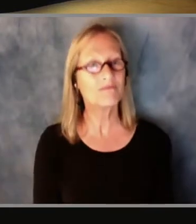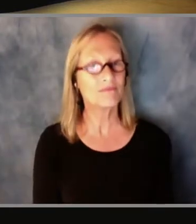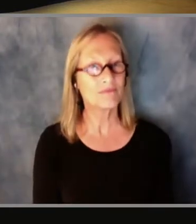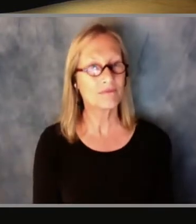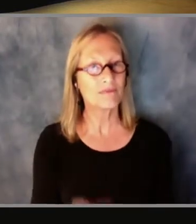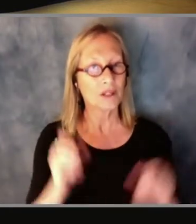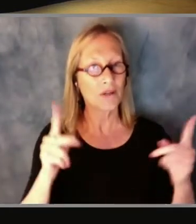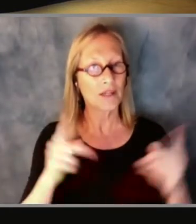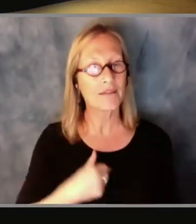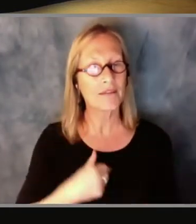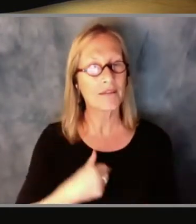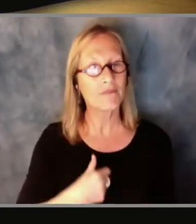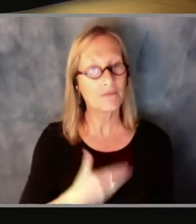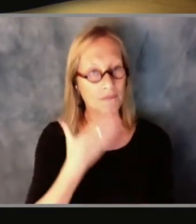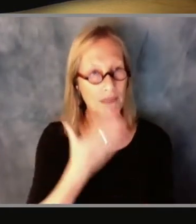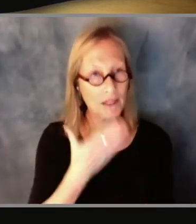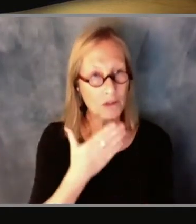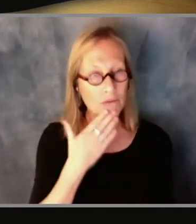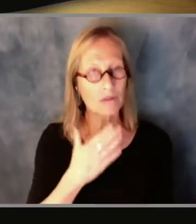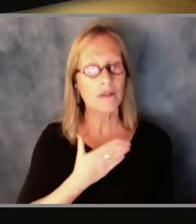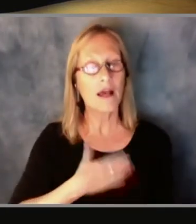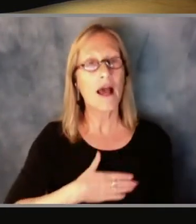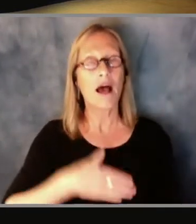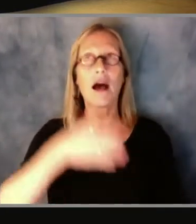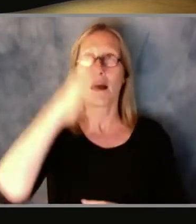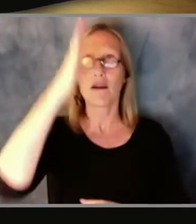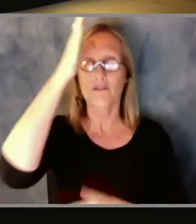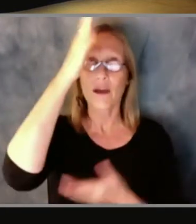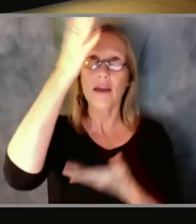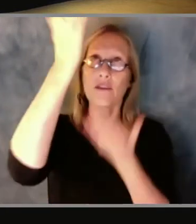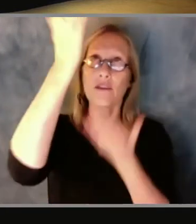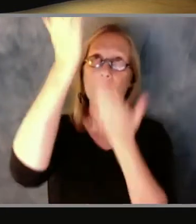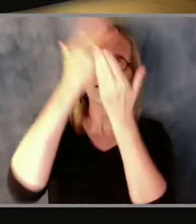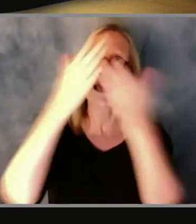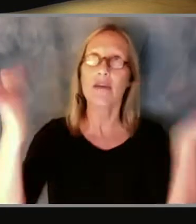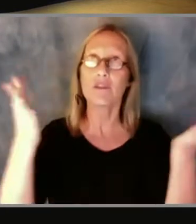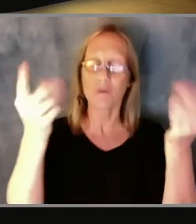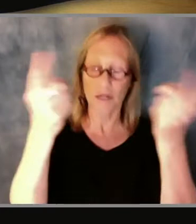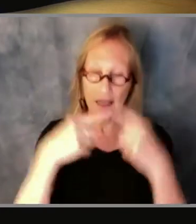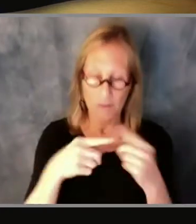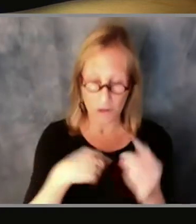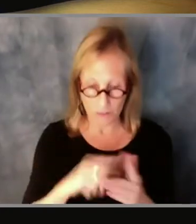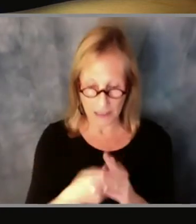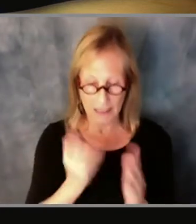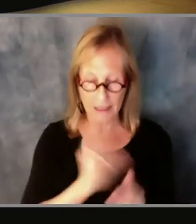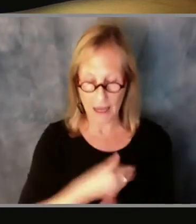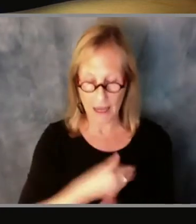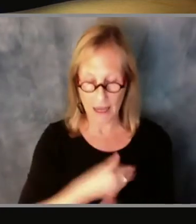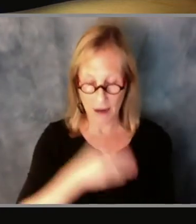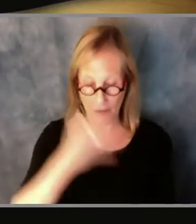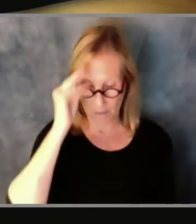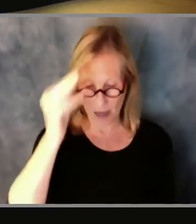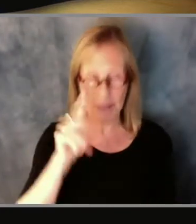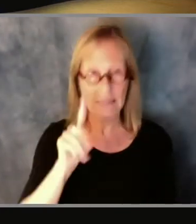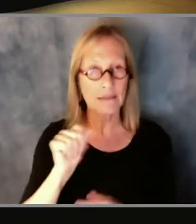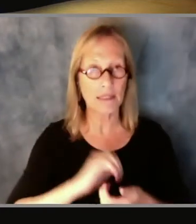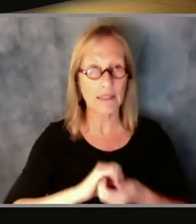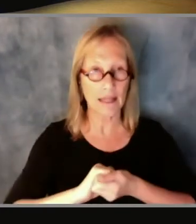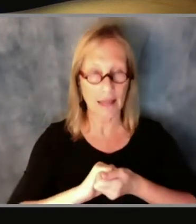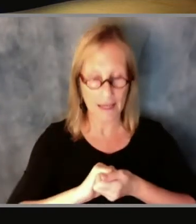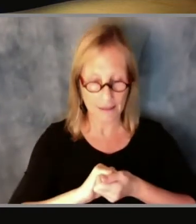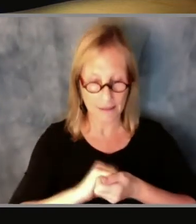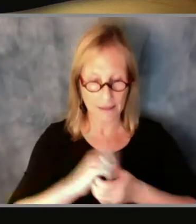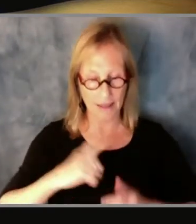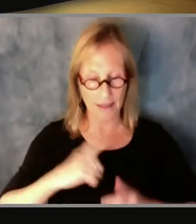Ko. Our Father in heaven, we come before thee at this time to begin our Maui Disability Alliance legislative